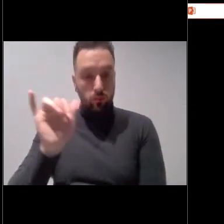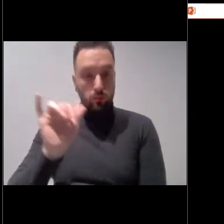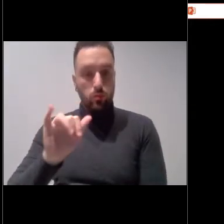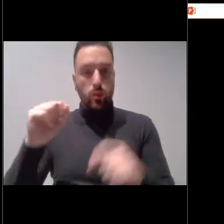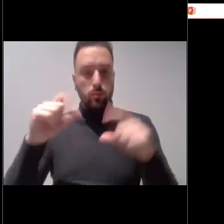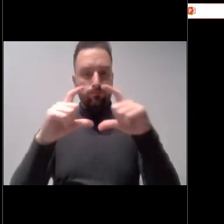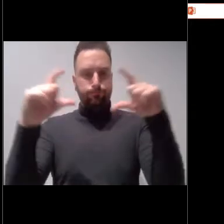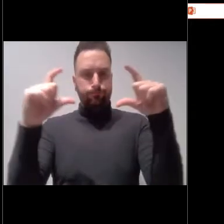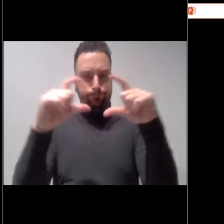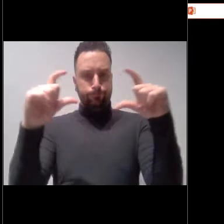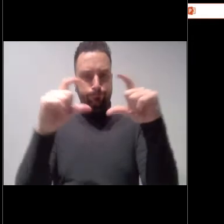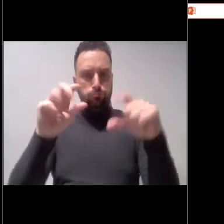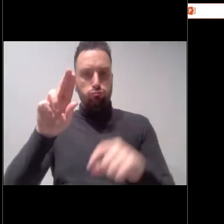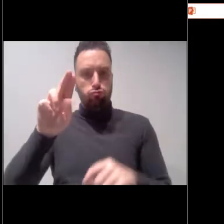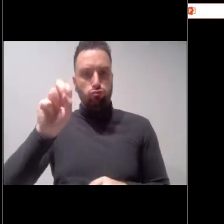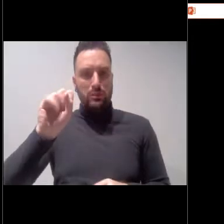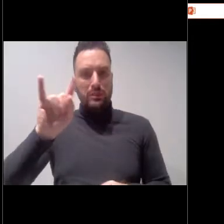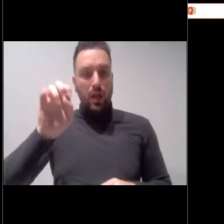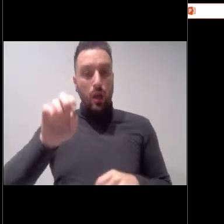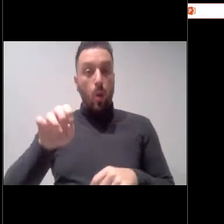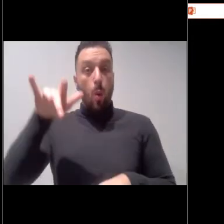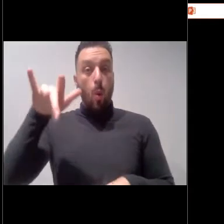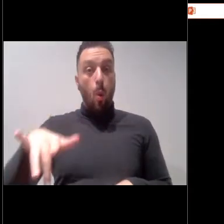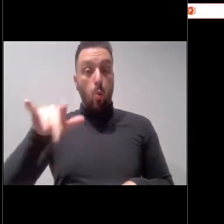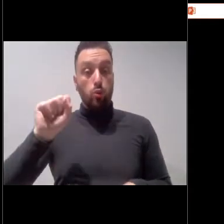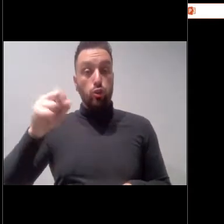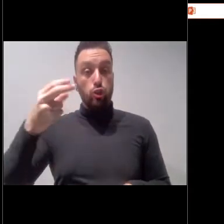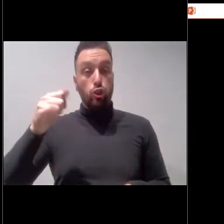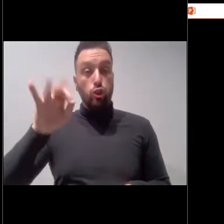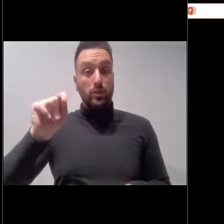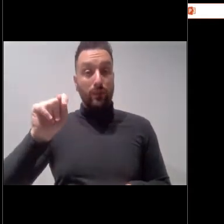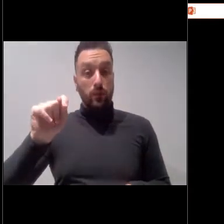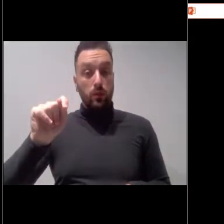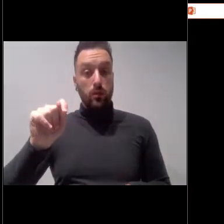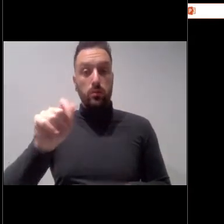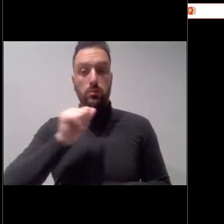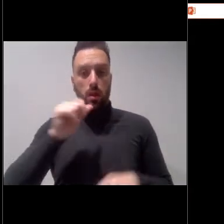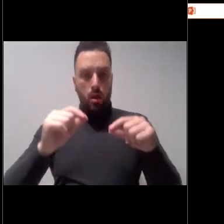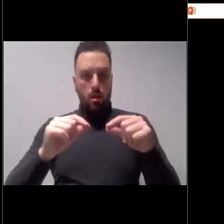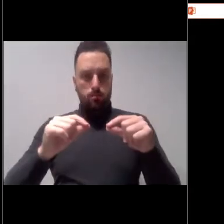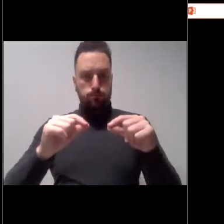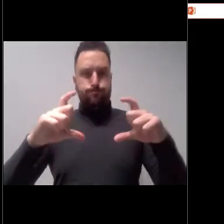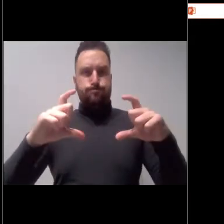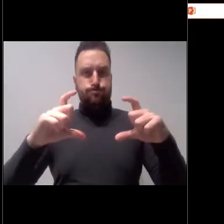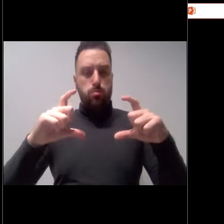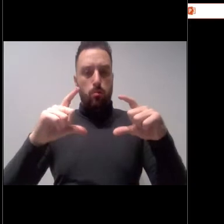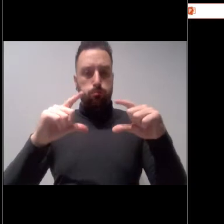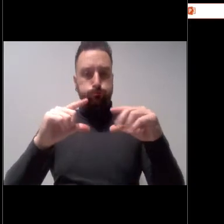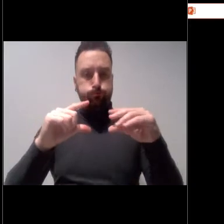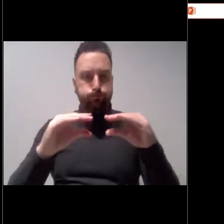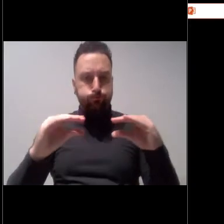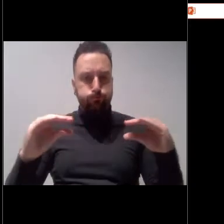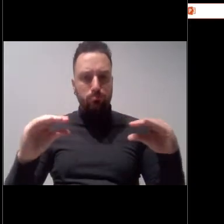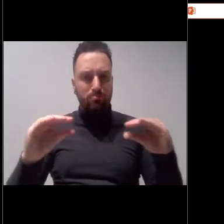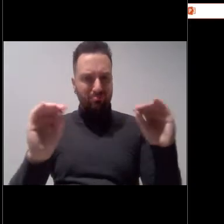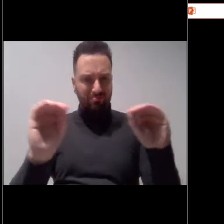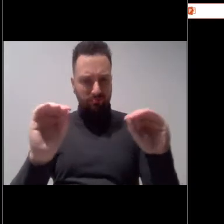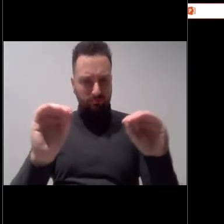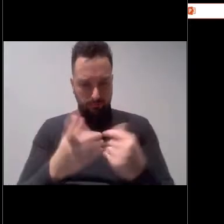proportionately, and you do that by holding down the Shift key. You don't ever want to compress the logo or smush it like you can see in those